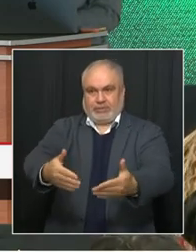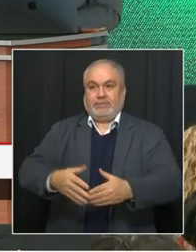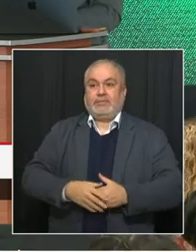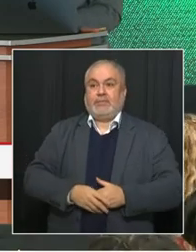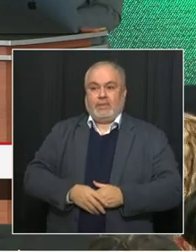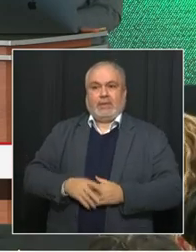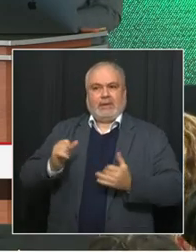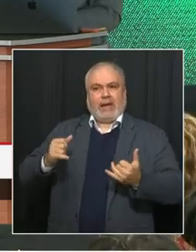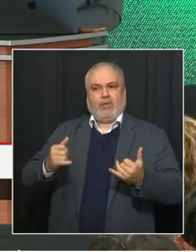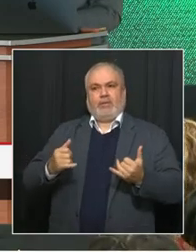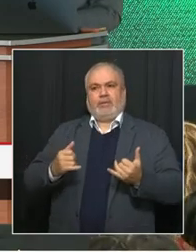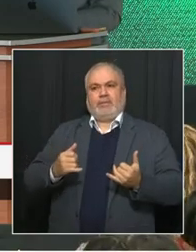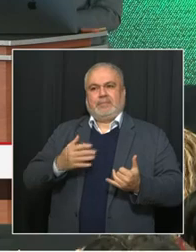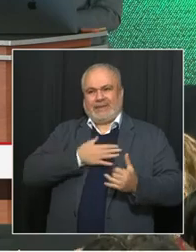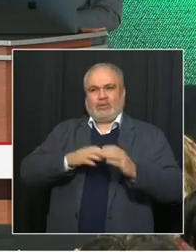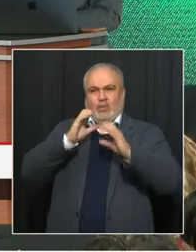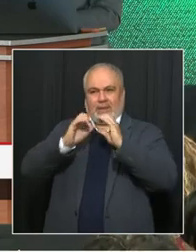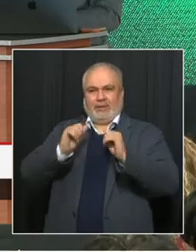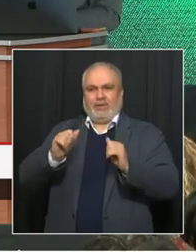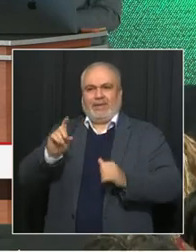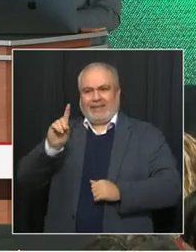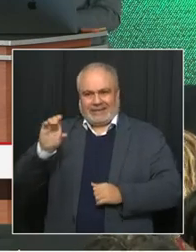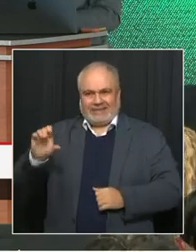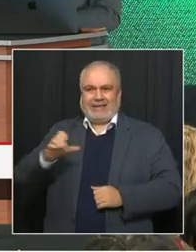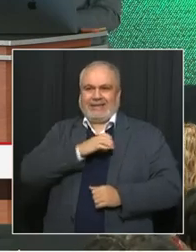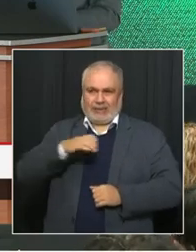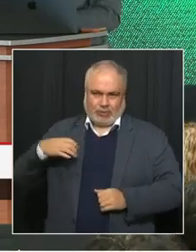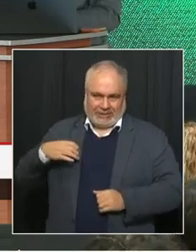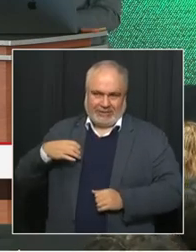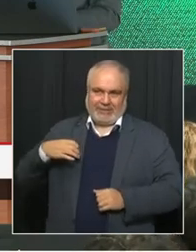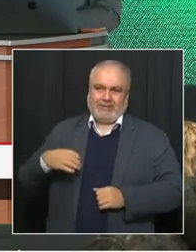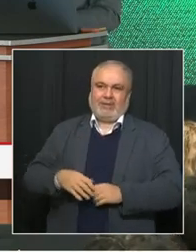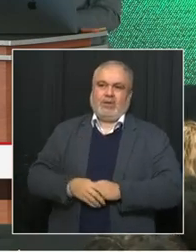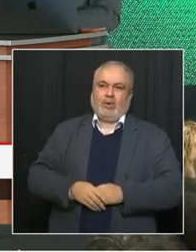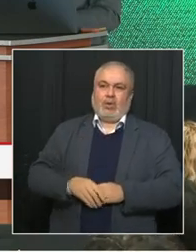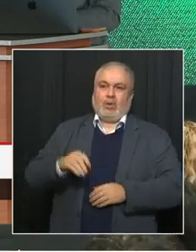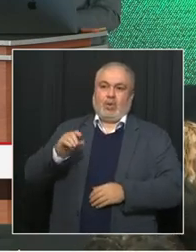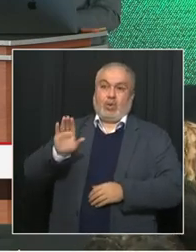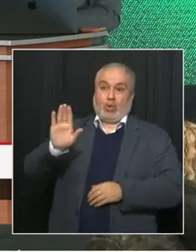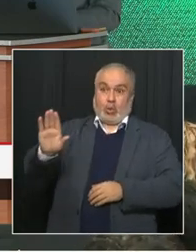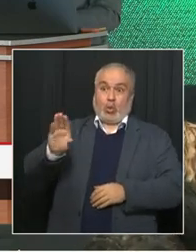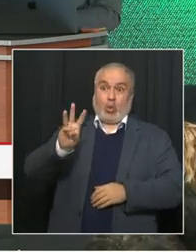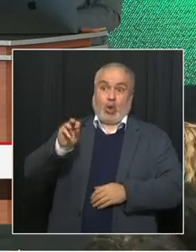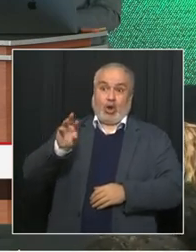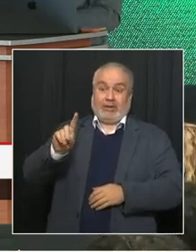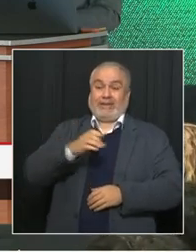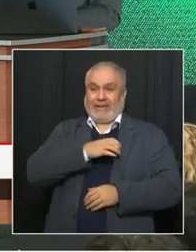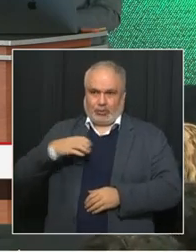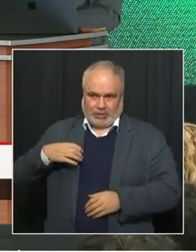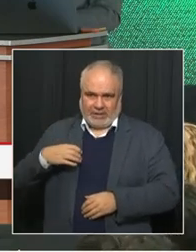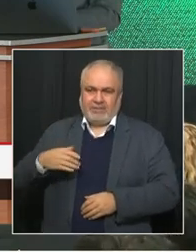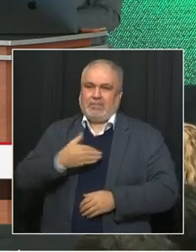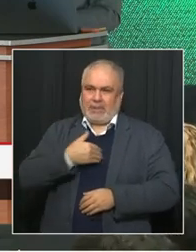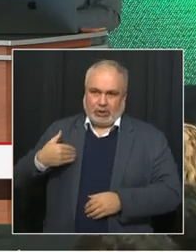communicate with your members of council about, your ward council member, the at-large council members,